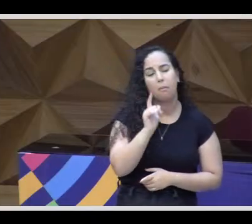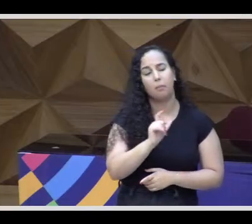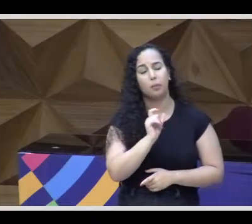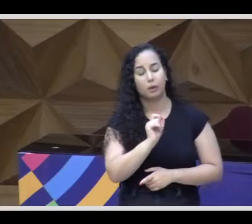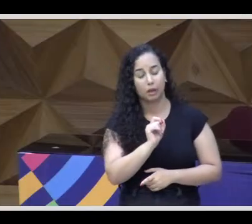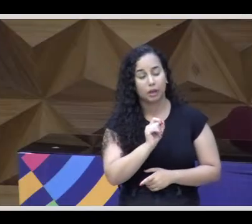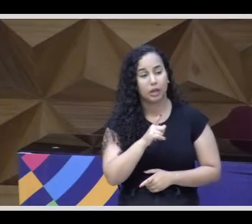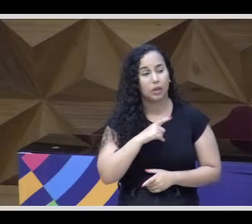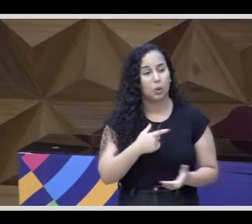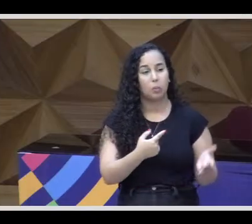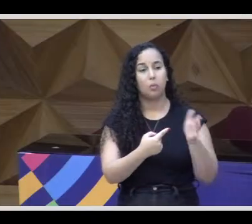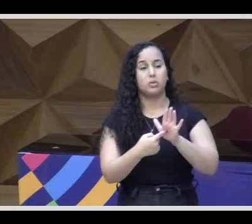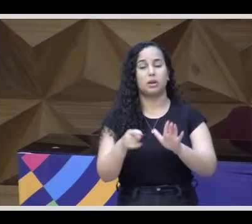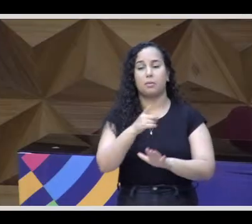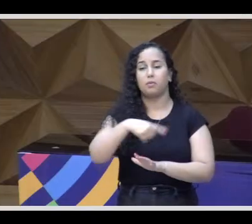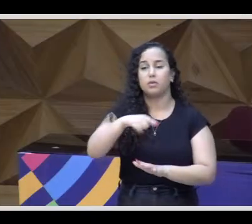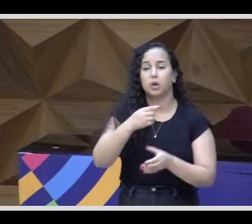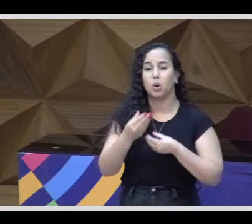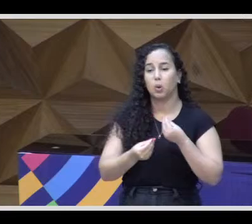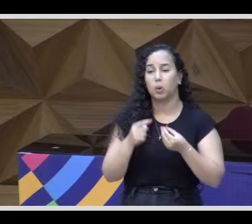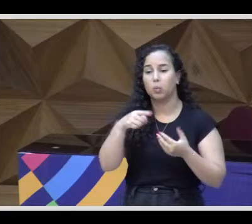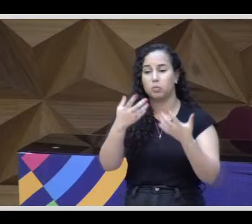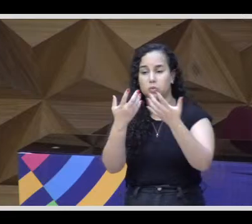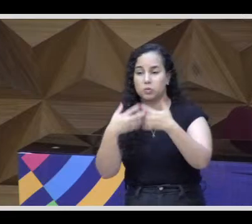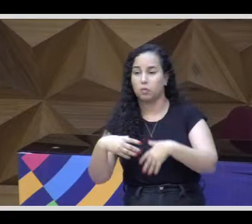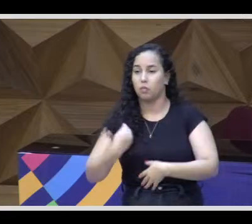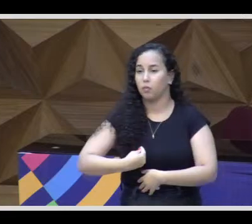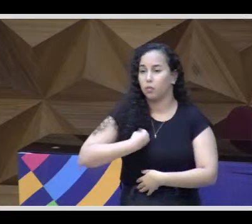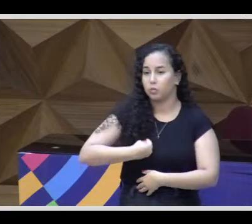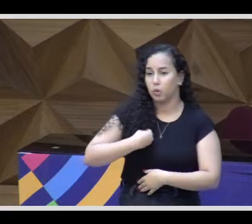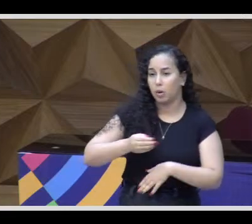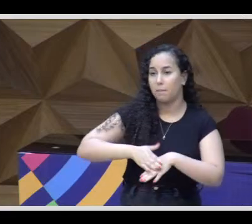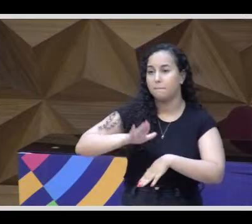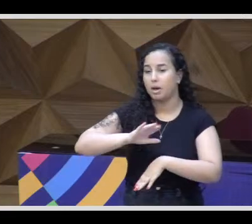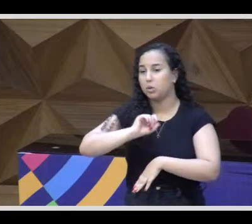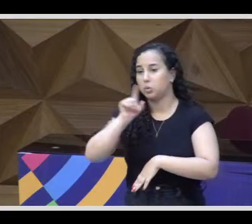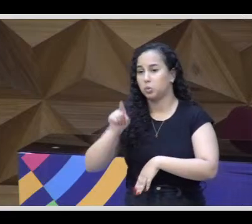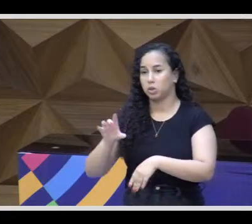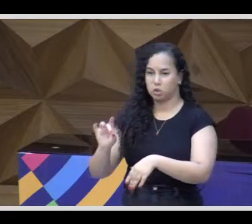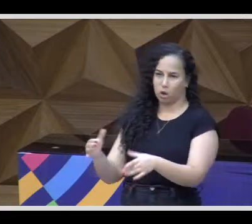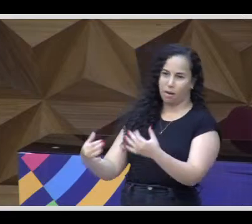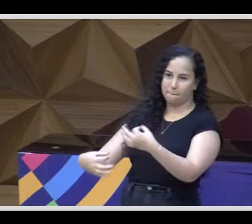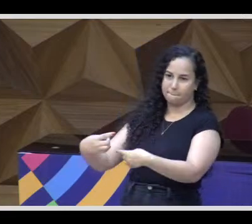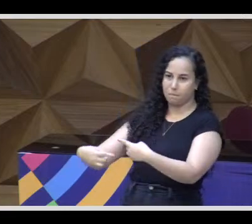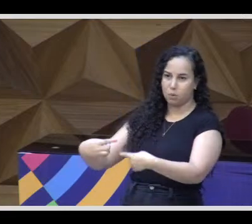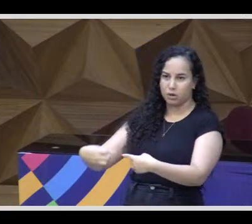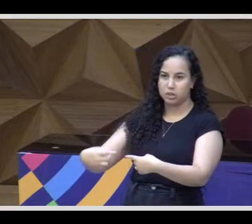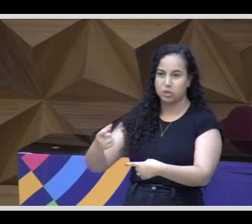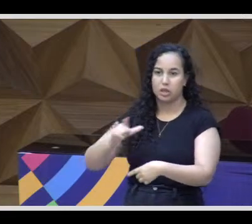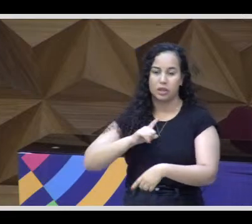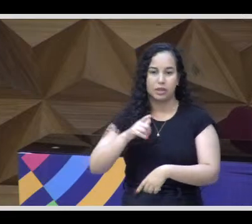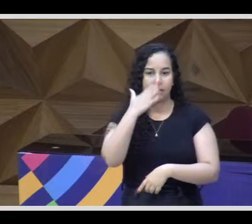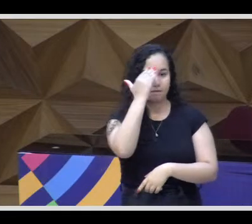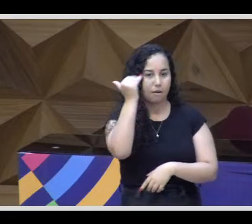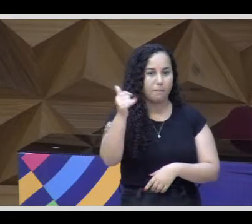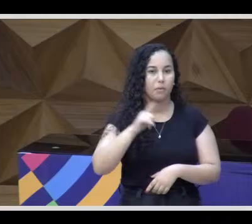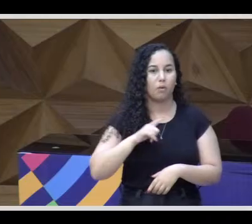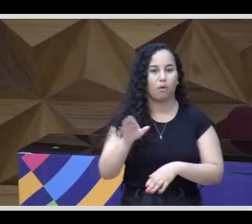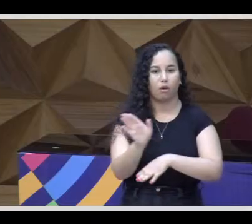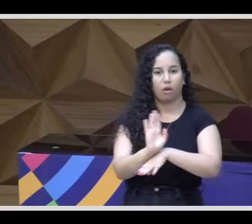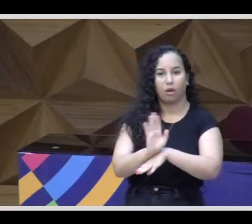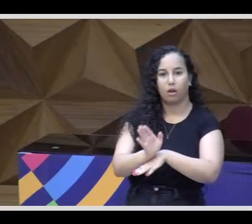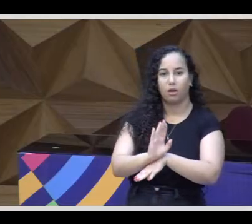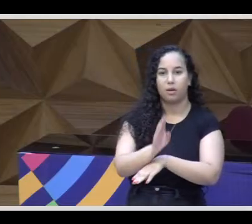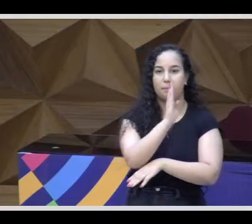to show that this tool works more than in politics. There is a very famous, popular TV show in Brazil